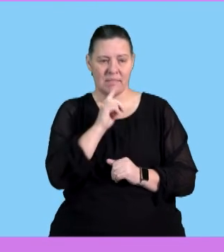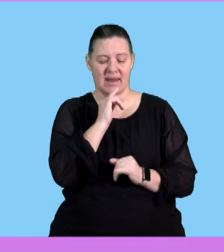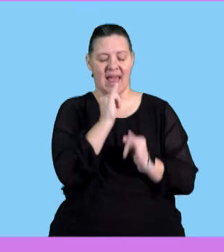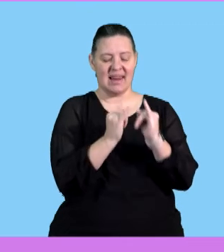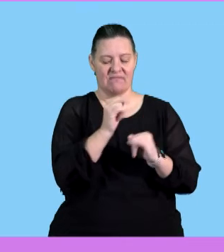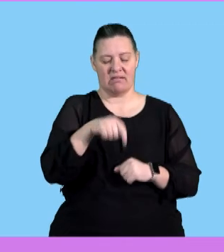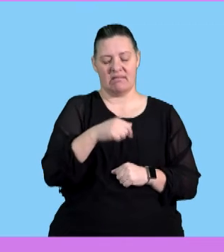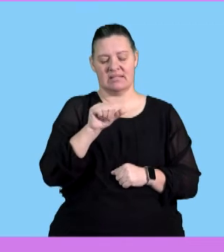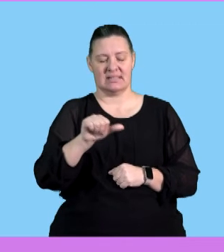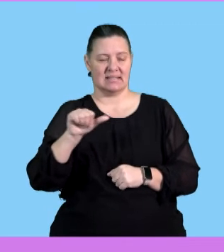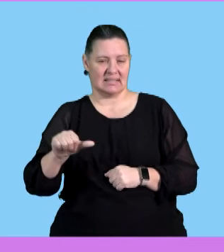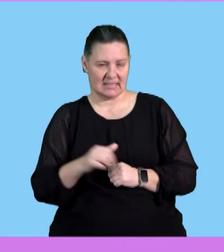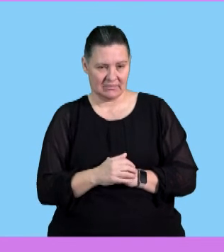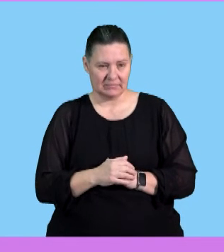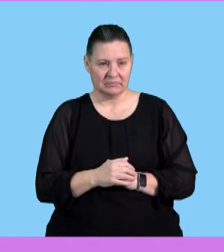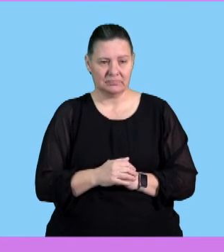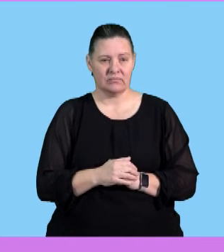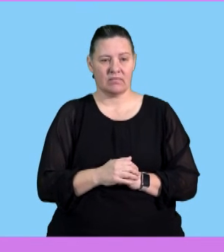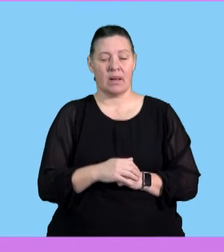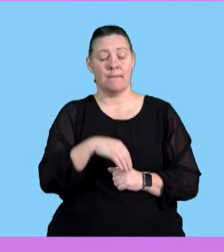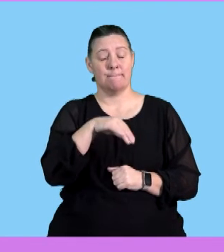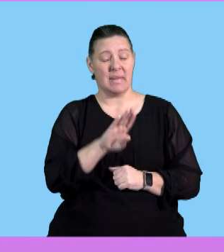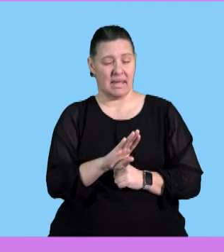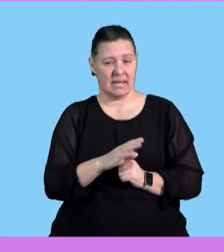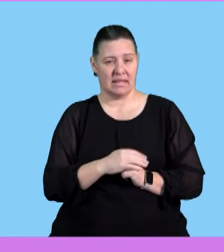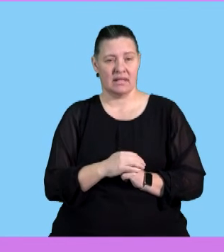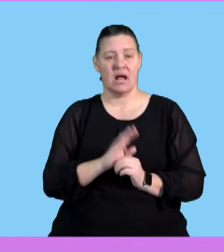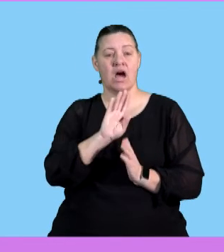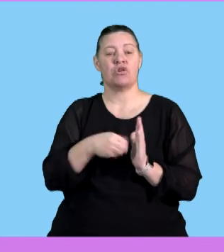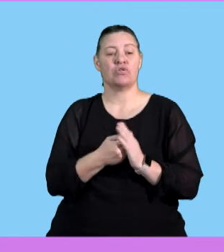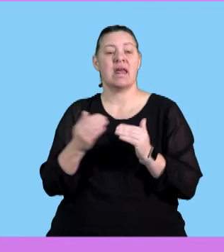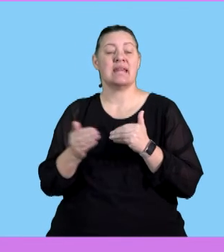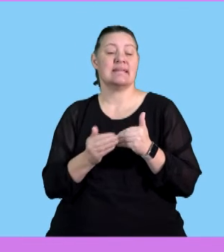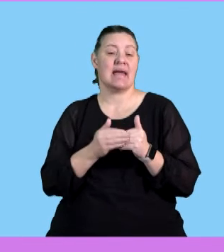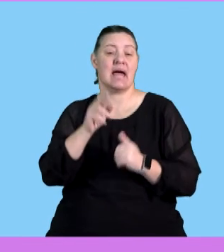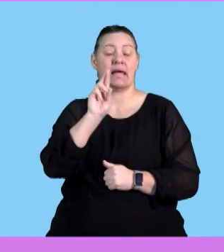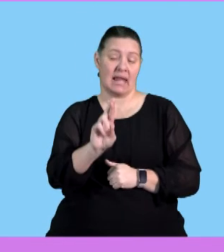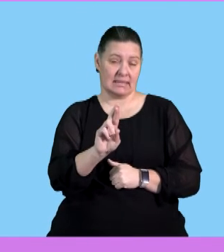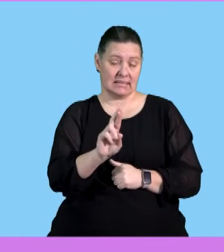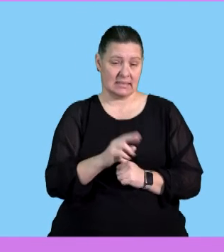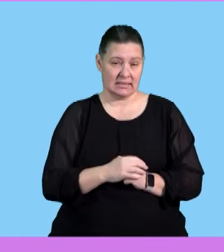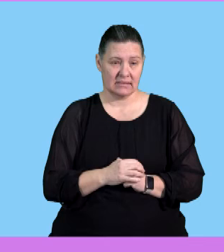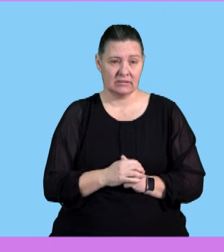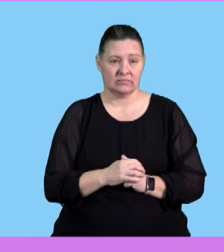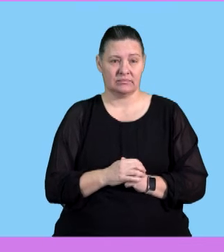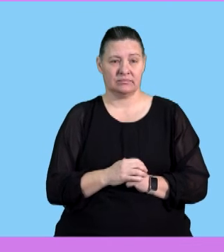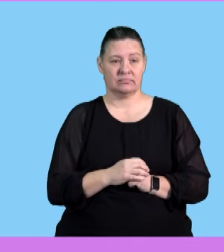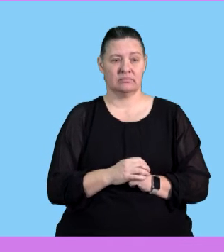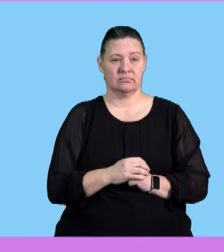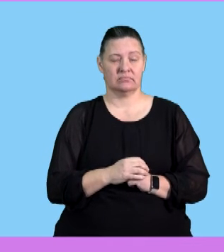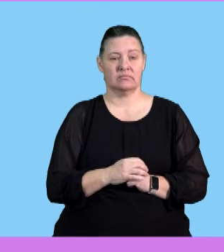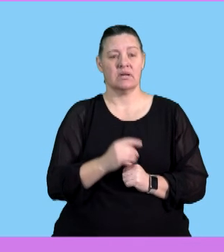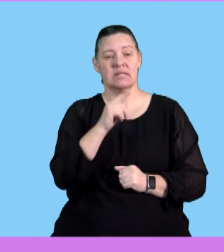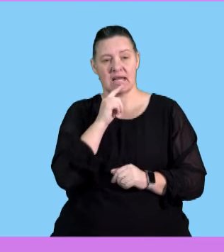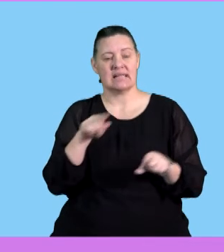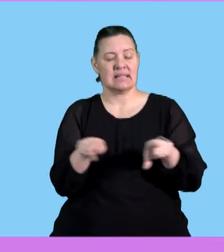66, so it's 11 rand 66 cents. Then looking at number B, it says rounded off to the nearest rands. So